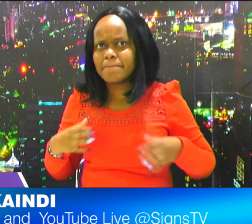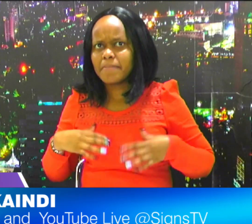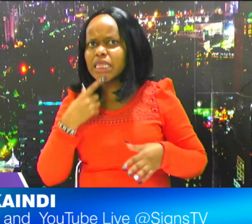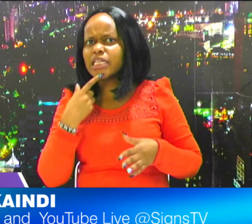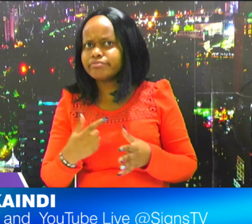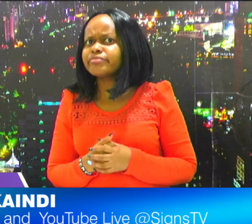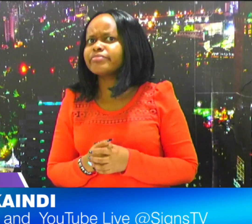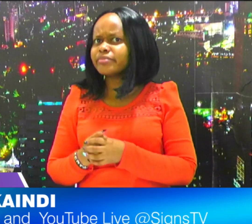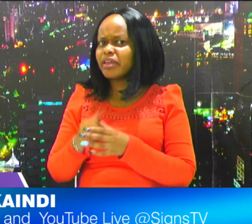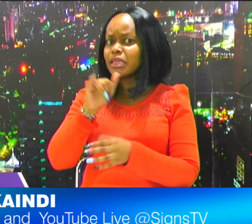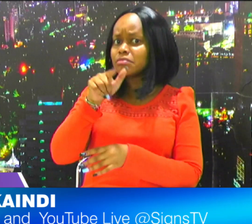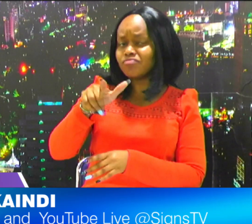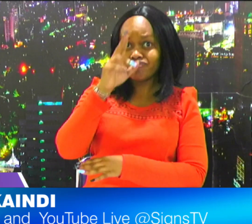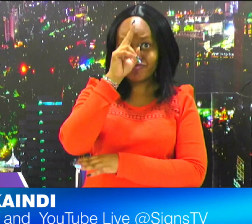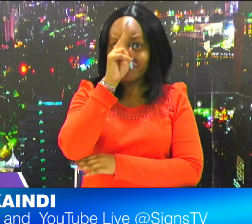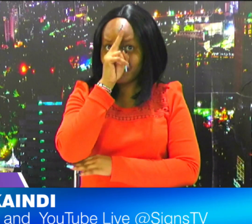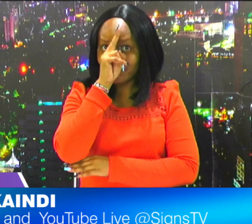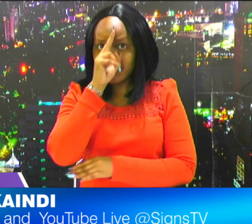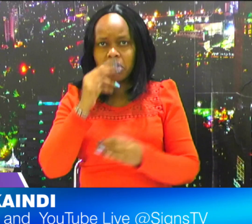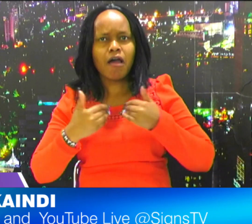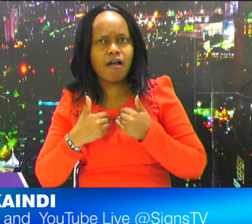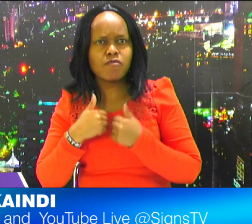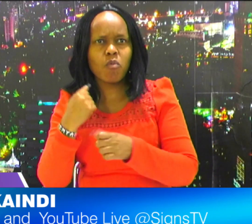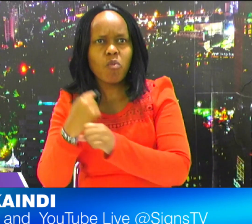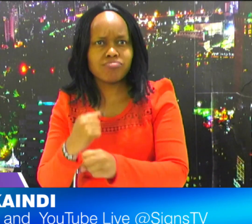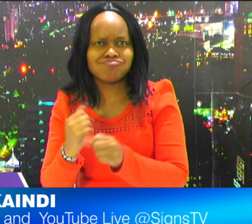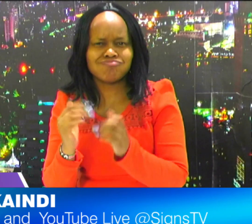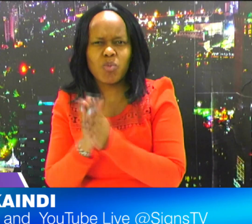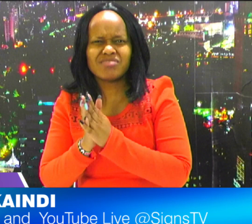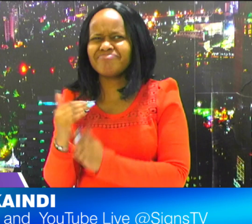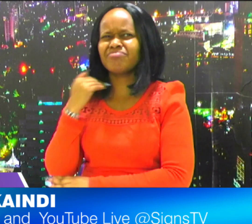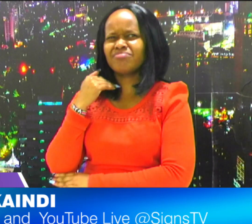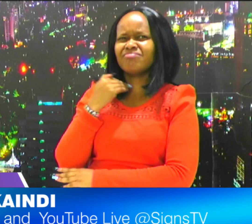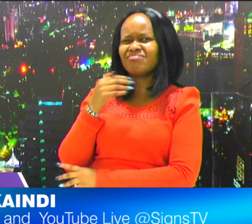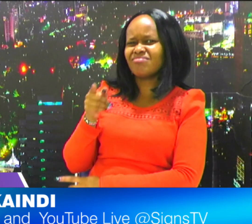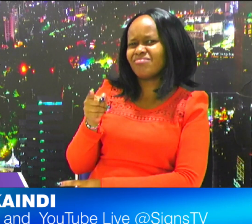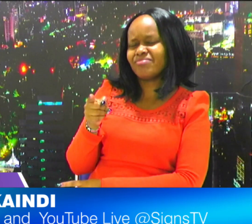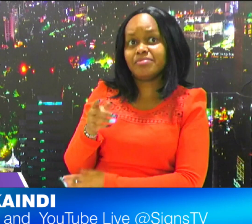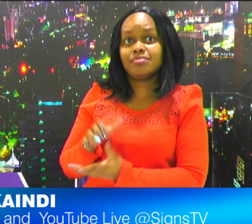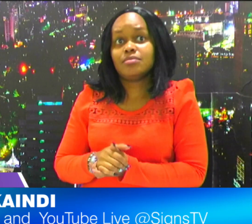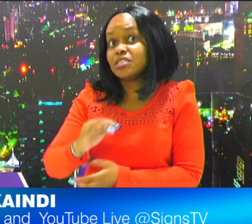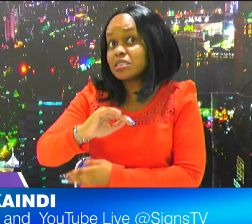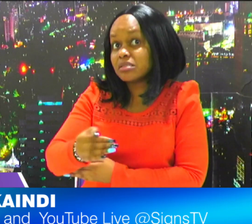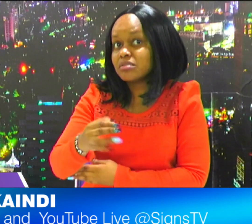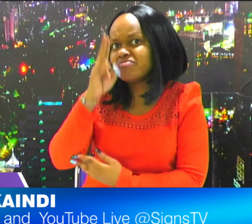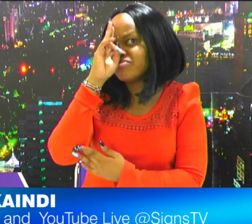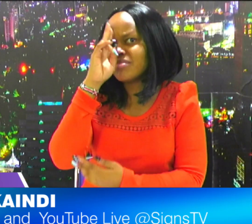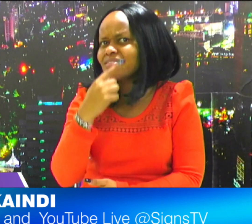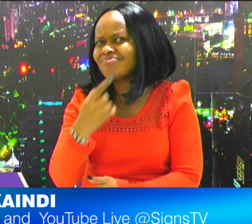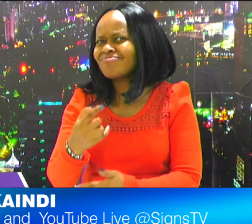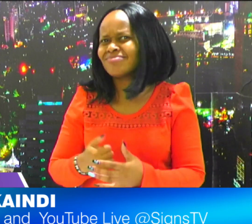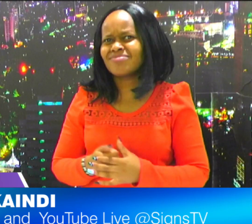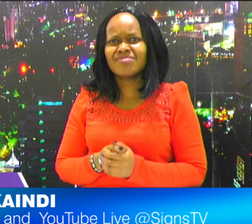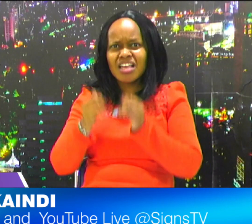The police in North Alego, Siaya County, are changing their officers because the local people